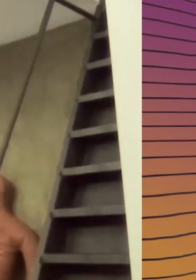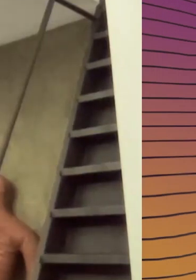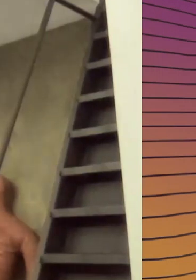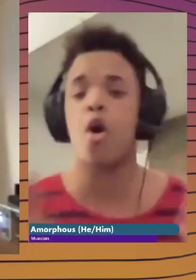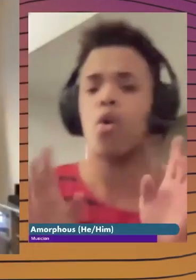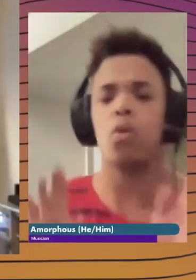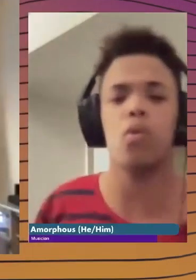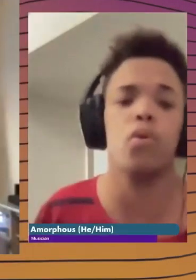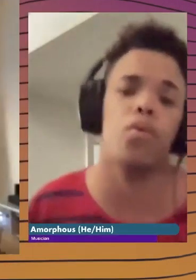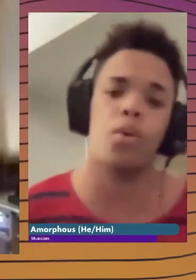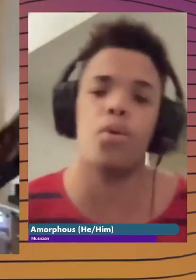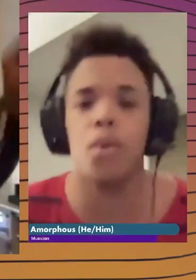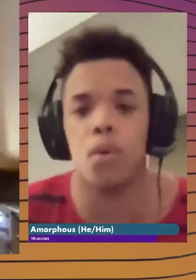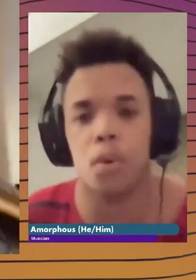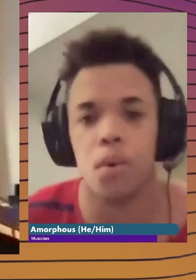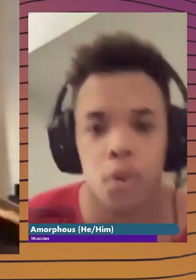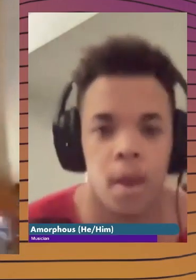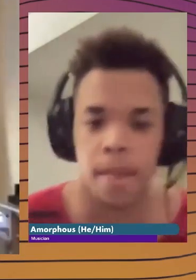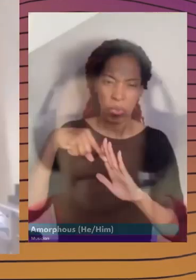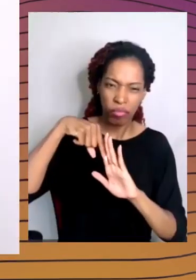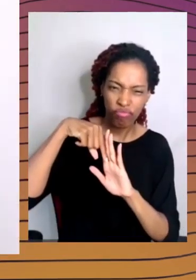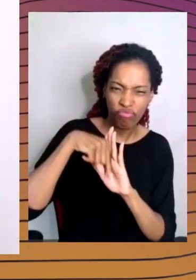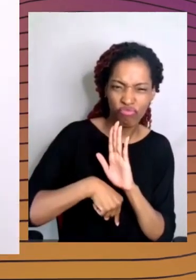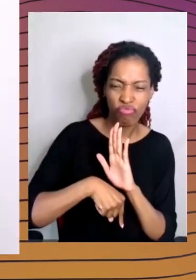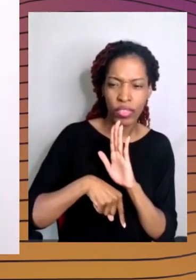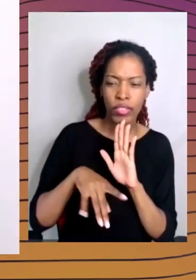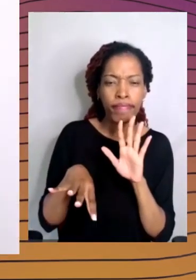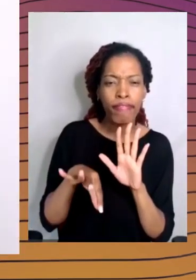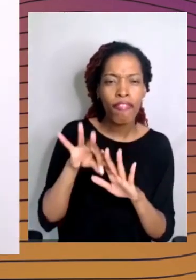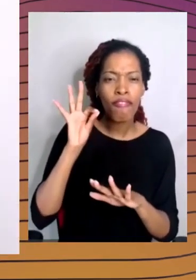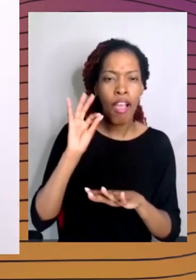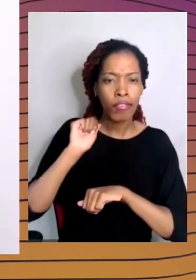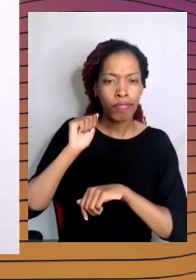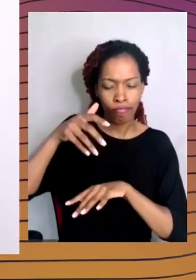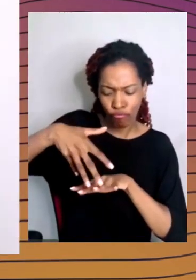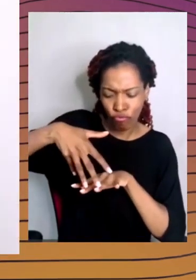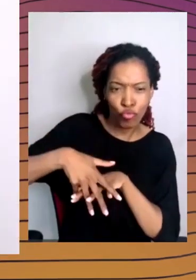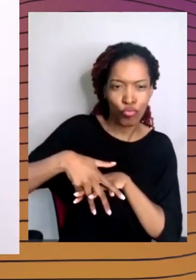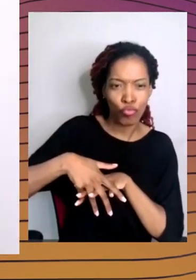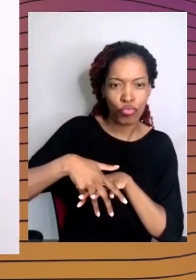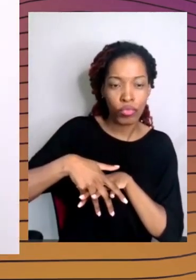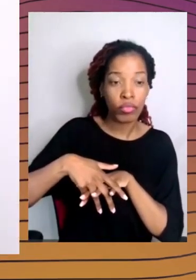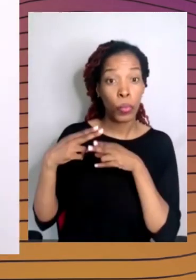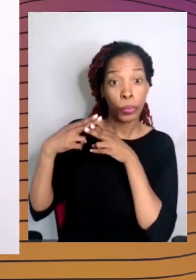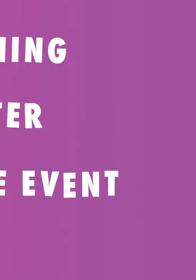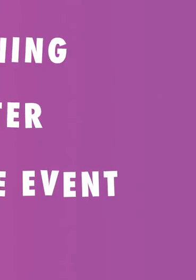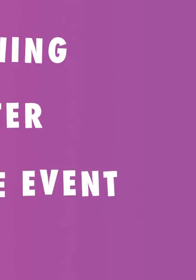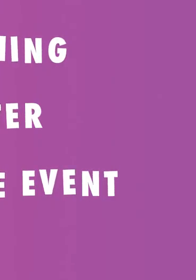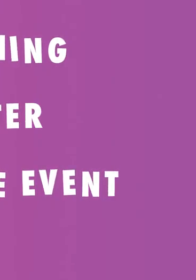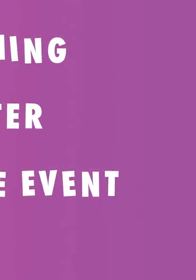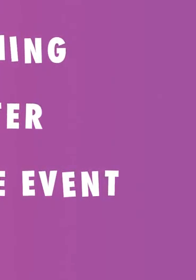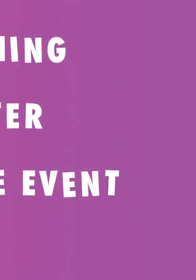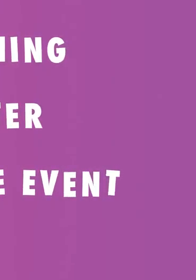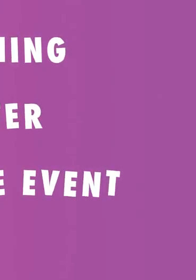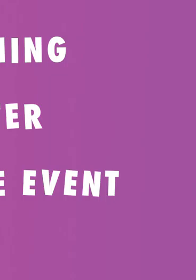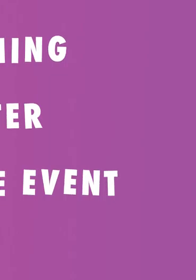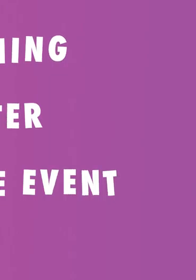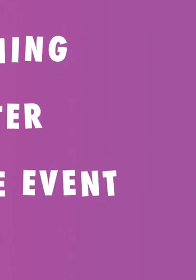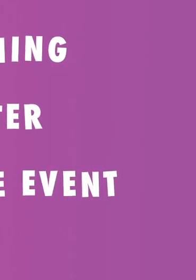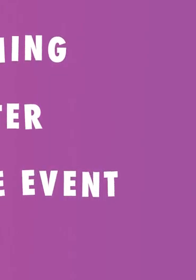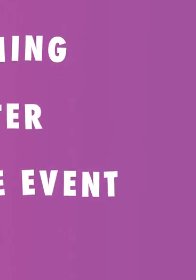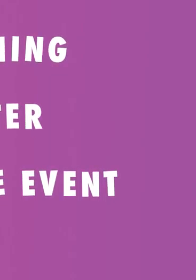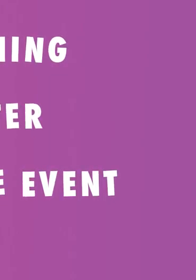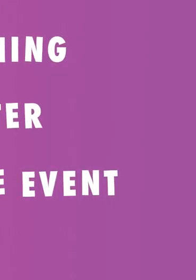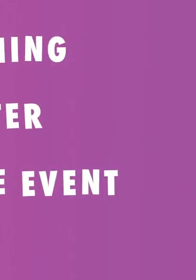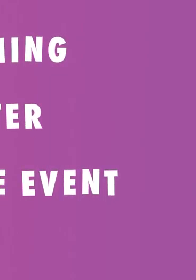step on, step on. We named it prison abolition and defunding the police to fully fund community and mental